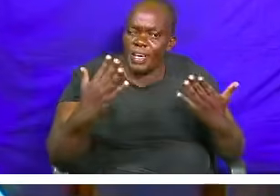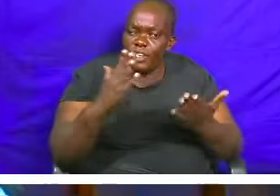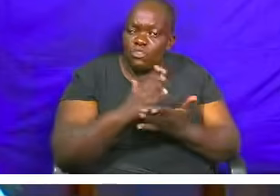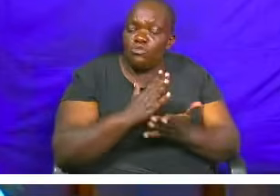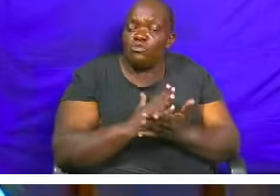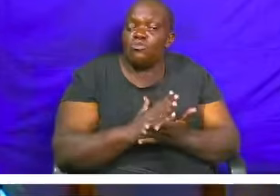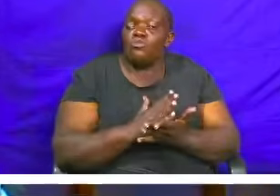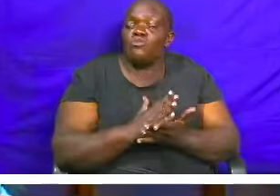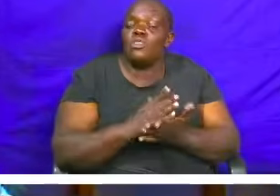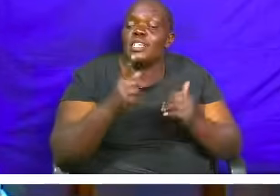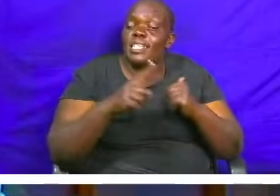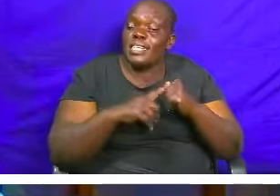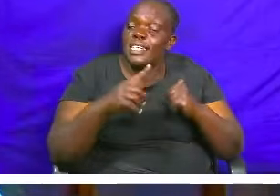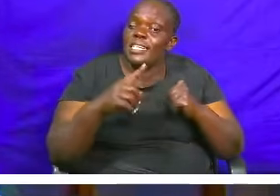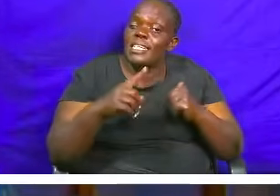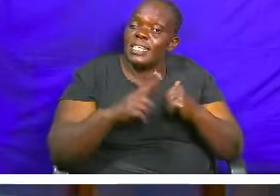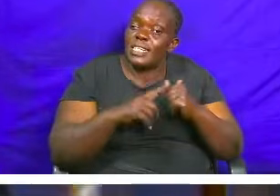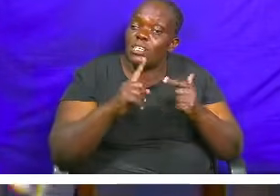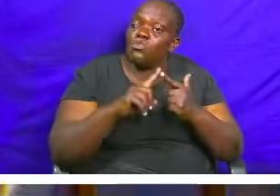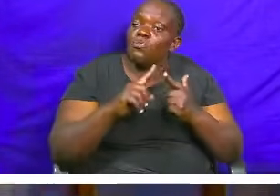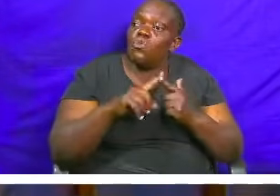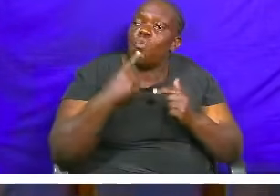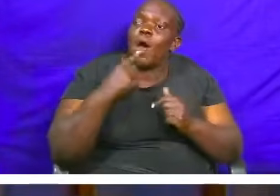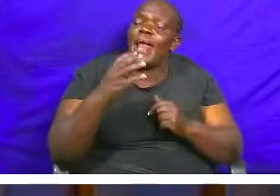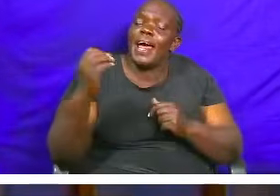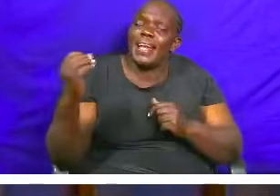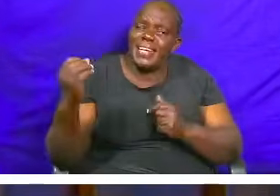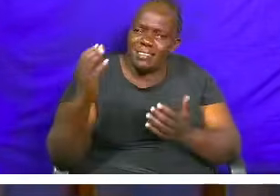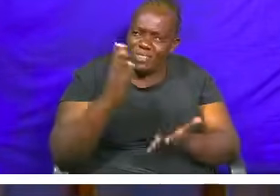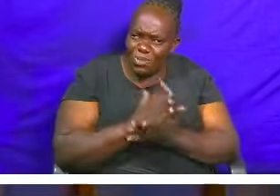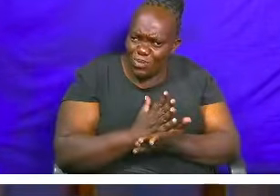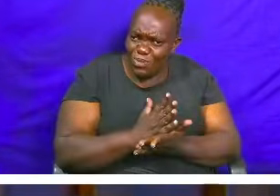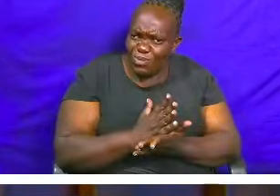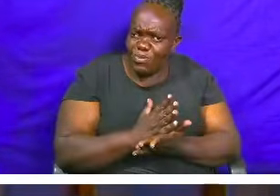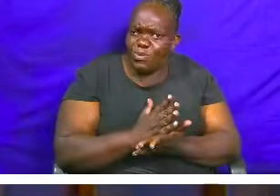from 6 jump. to 156, that's more than double, almost. Yeah. Almost There are